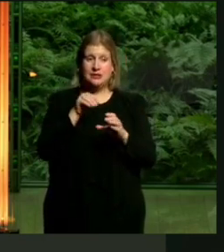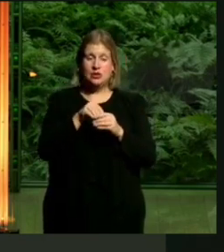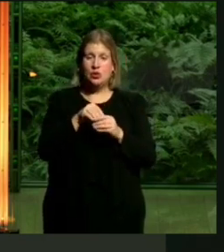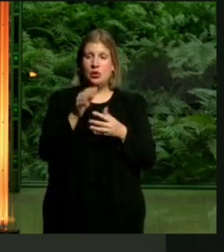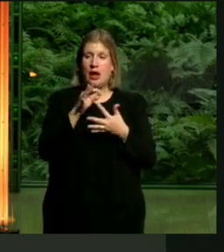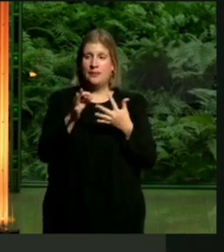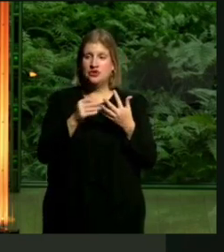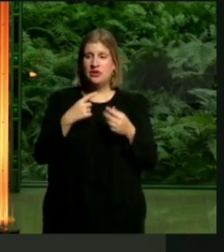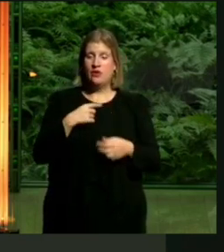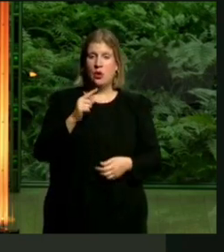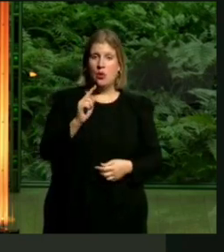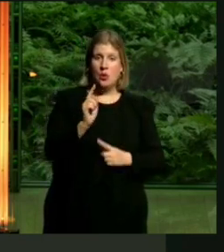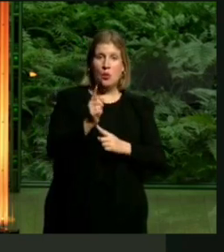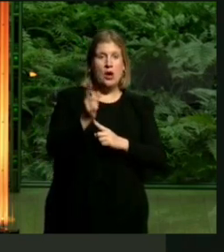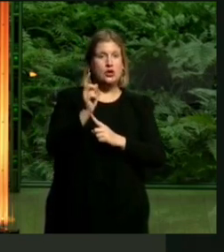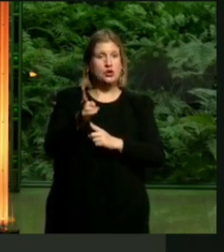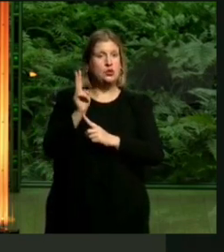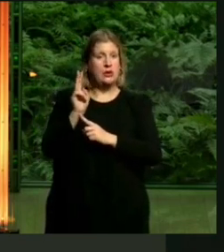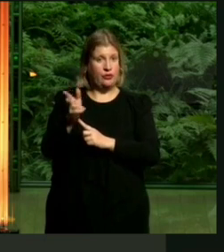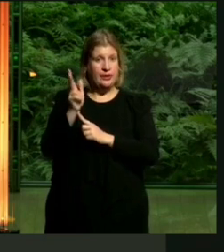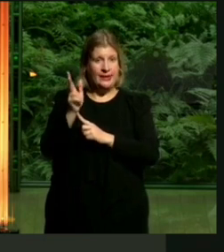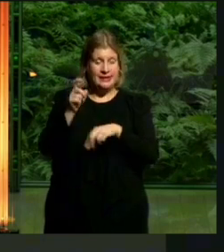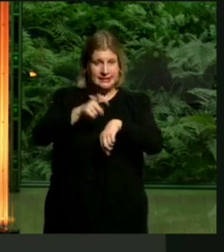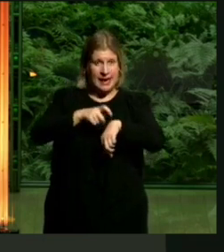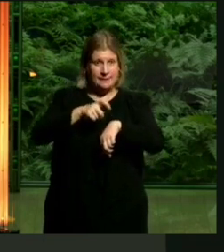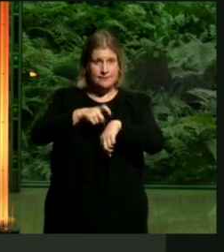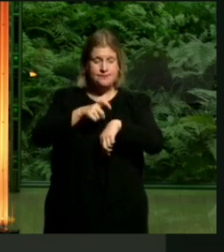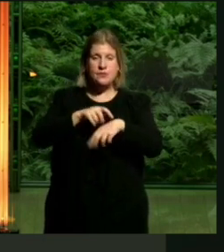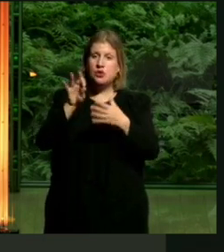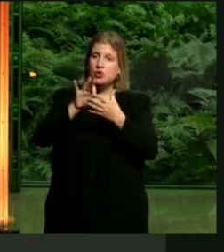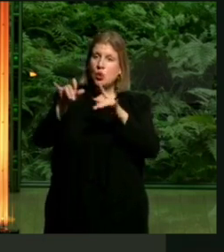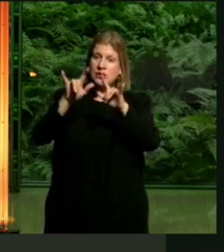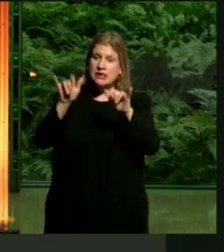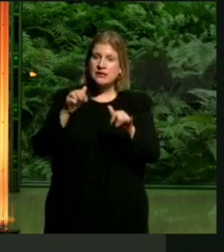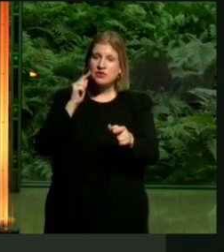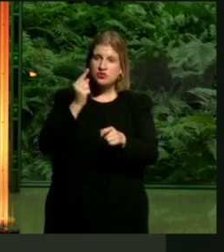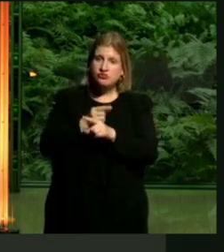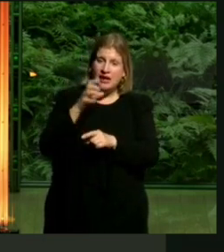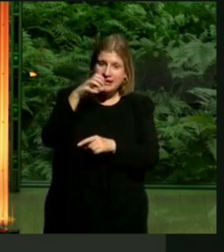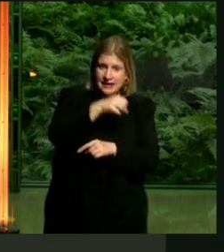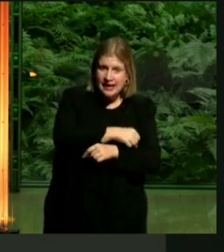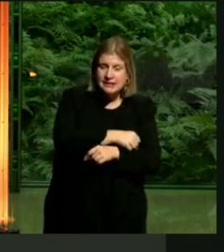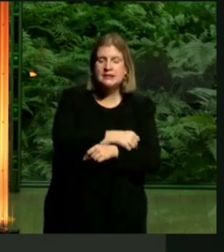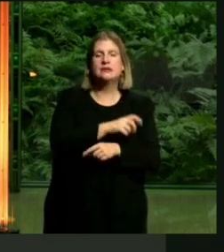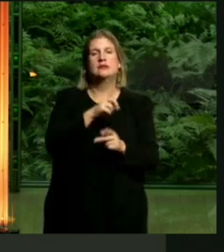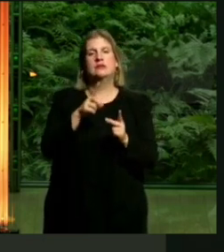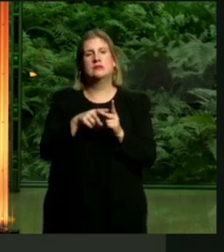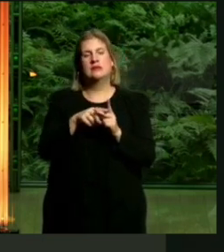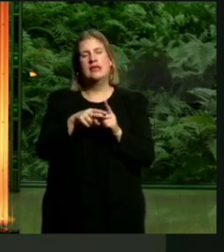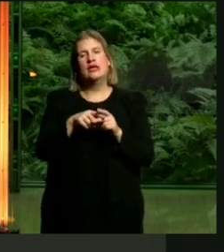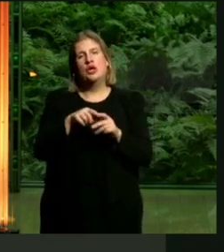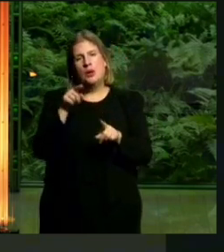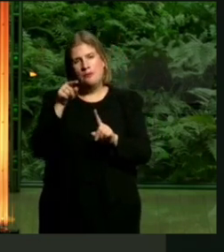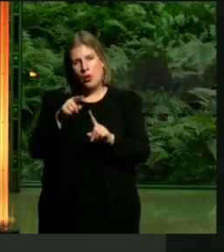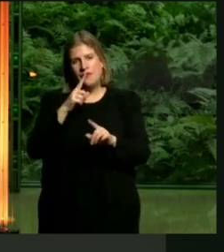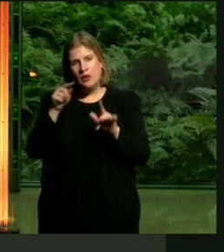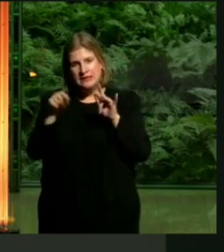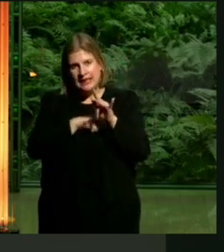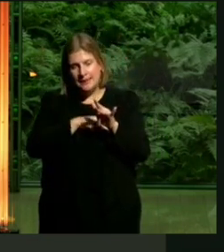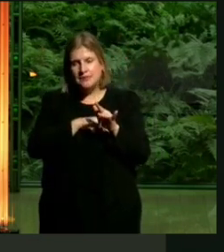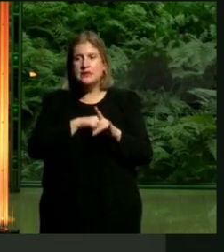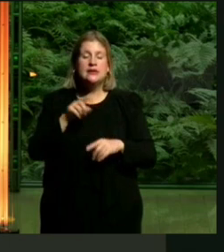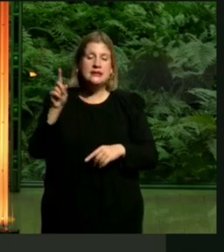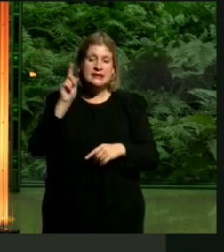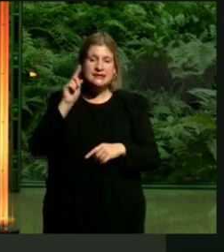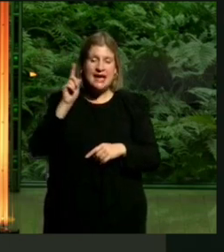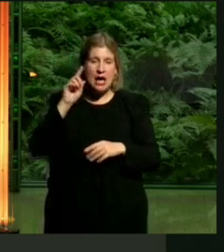for 1, 2, or 3 minutes. A scoring system will add points for correct guesses and subtract a point for skips. Sound effects may be added.